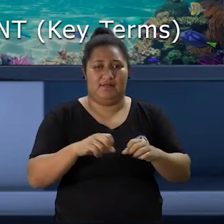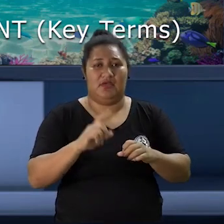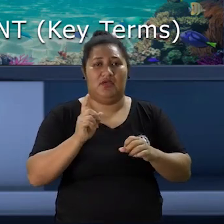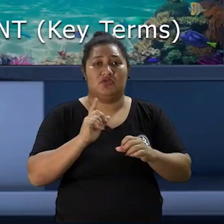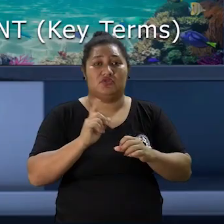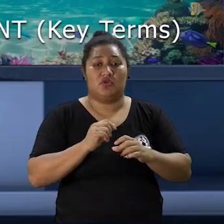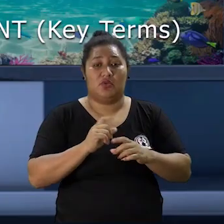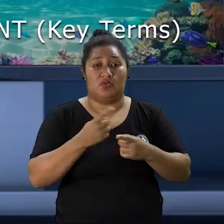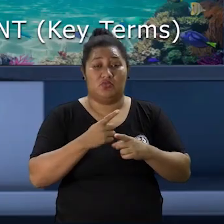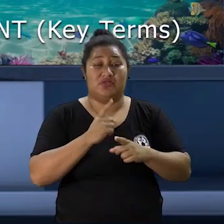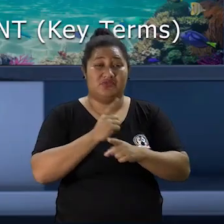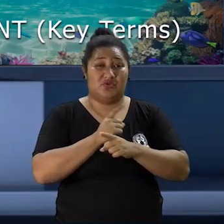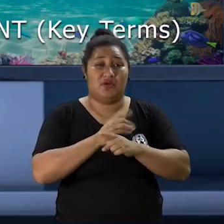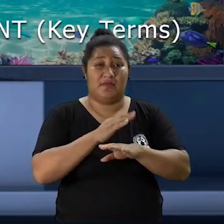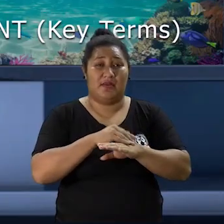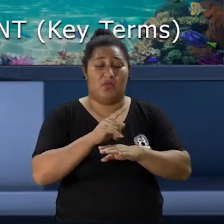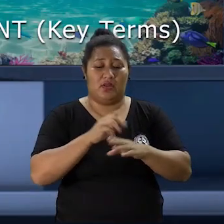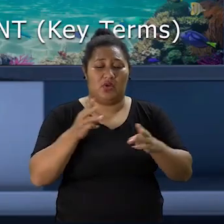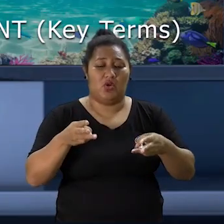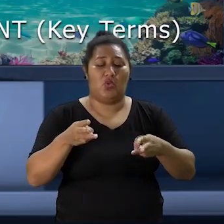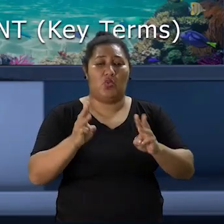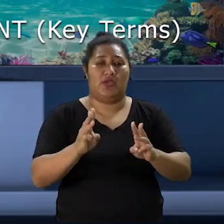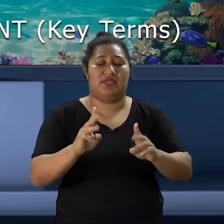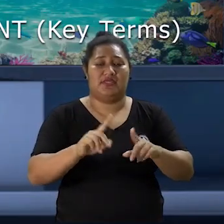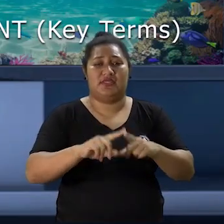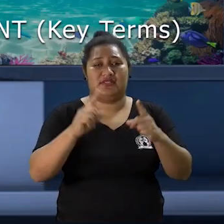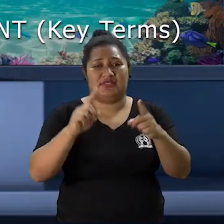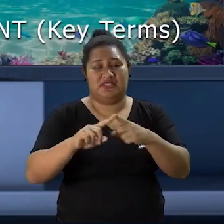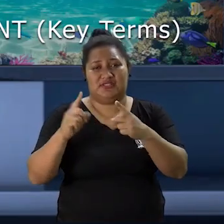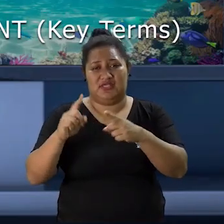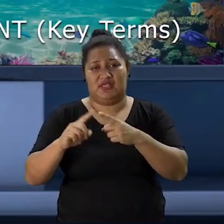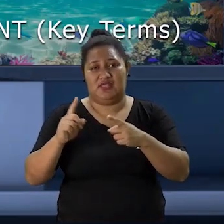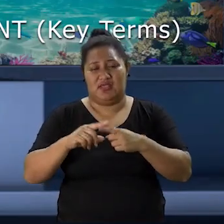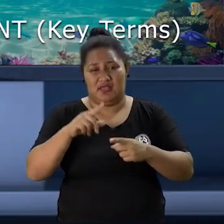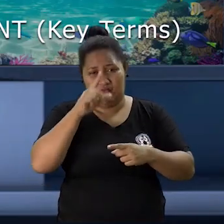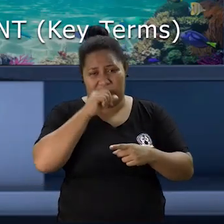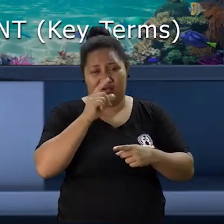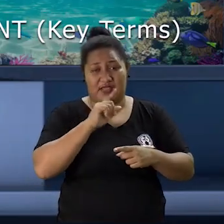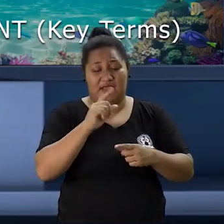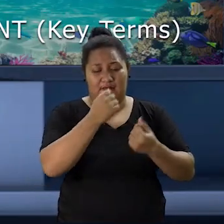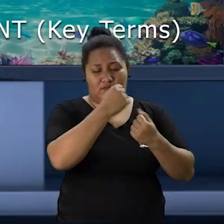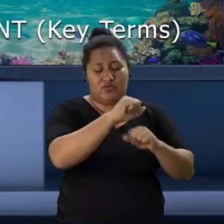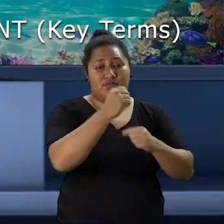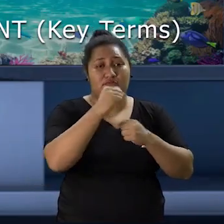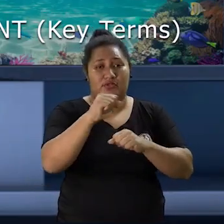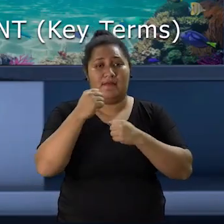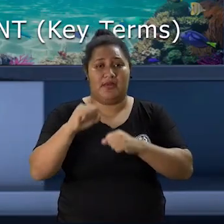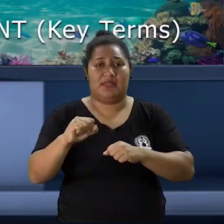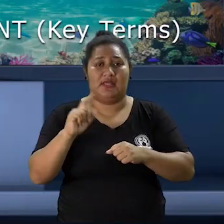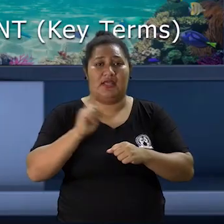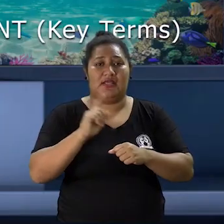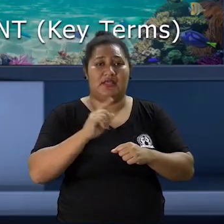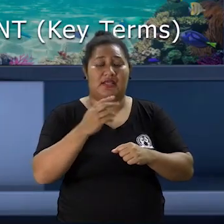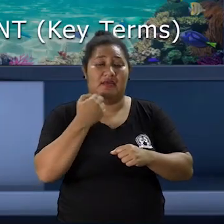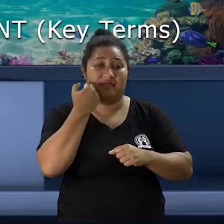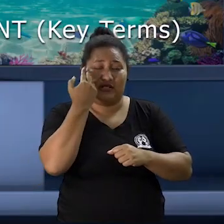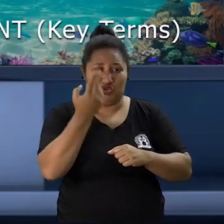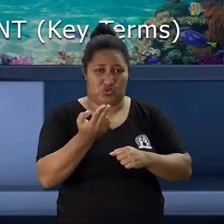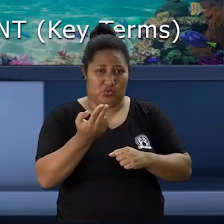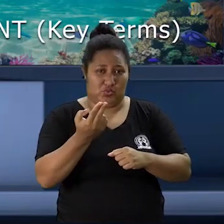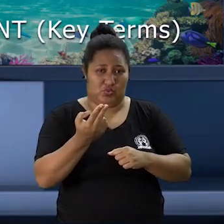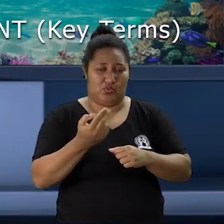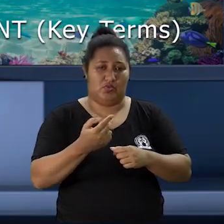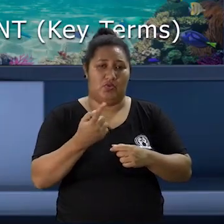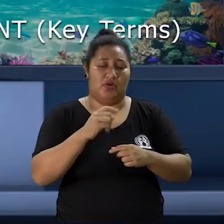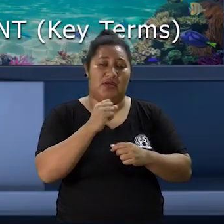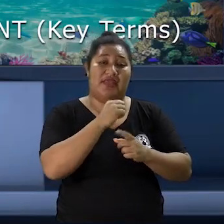na tātou talanoa, I au wala ese, e na whaiona tātou pui aile nei oa whaale nātura, po le nei si